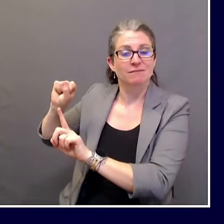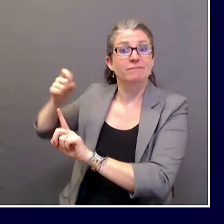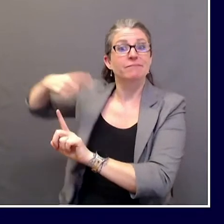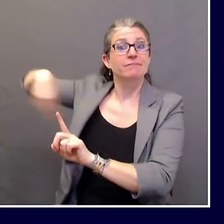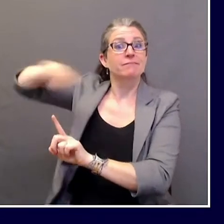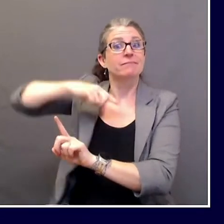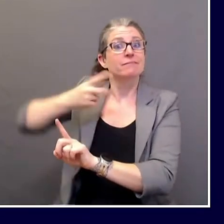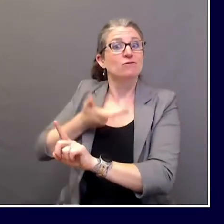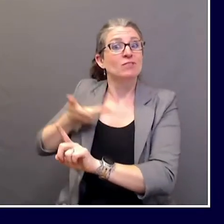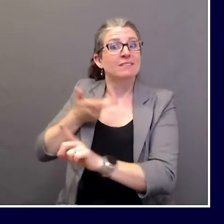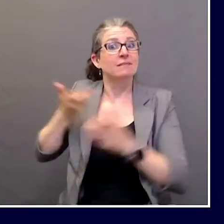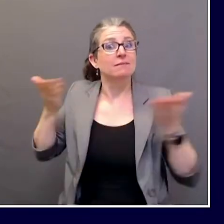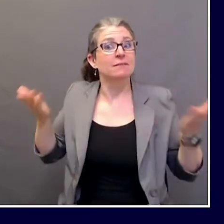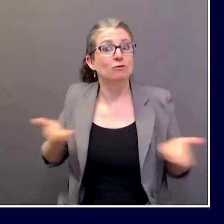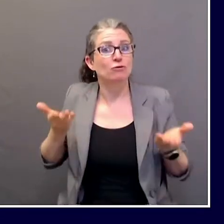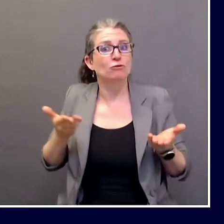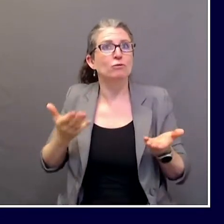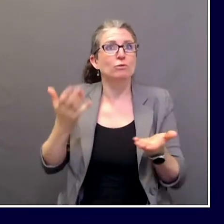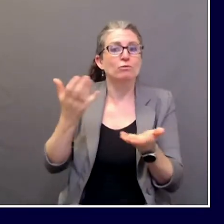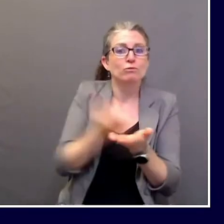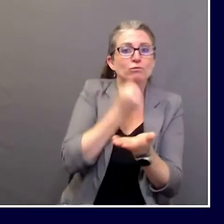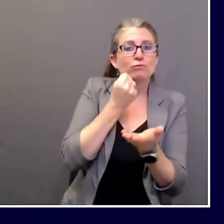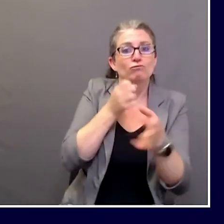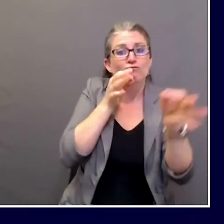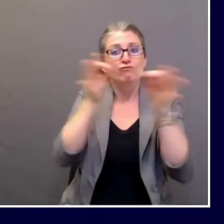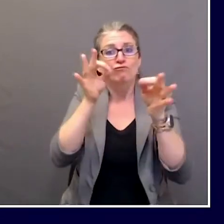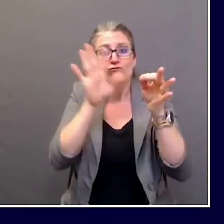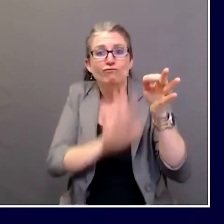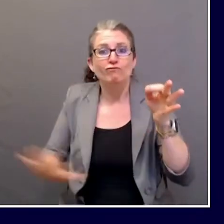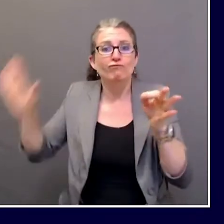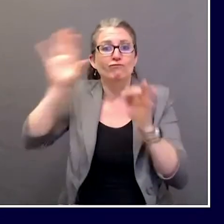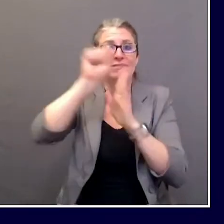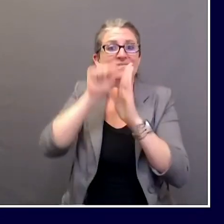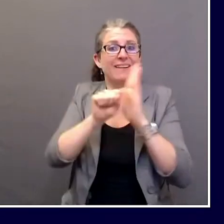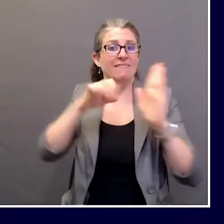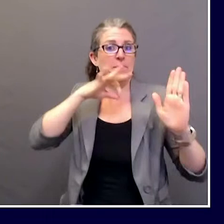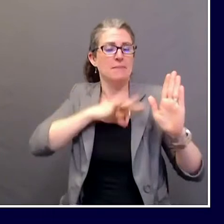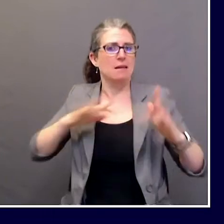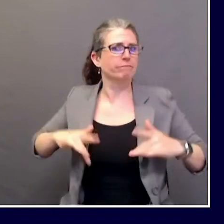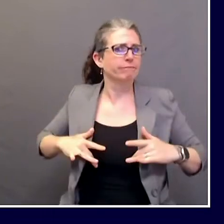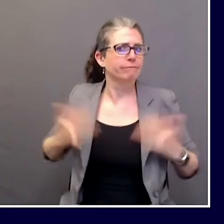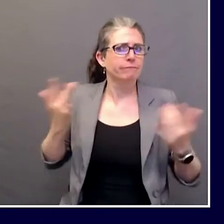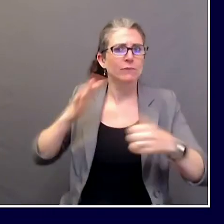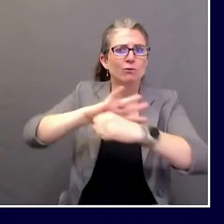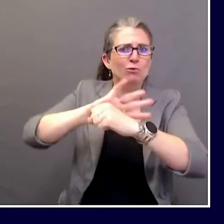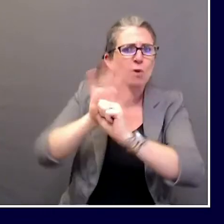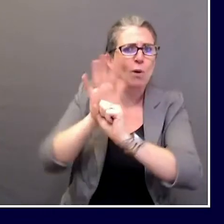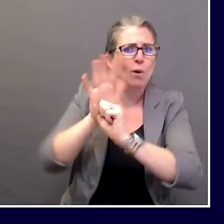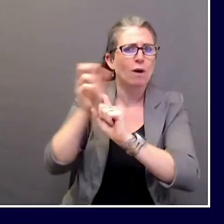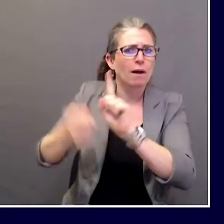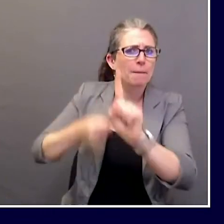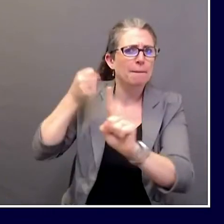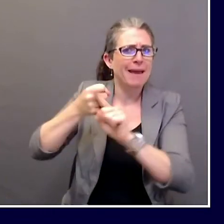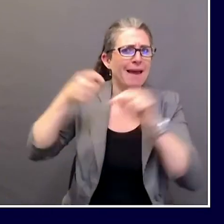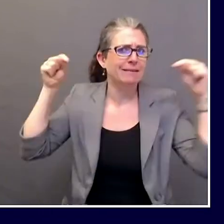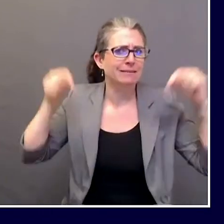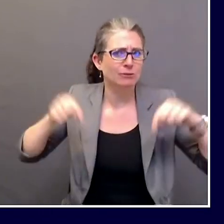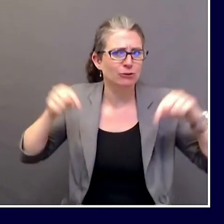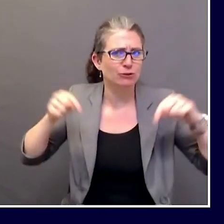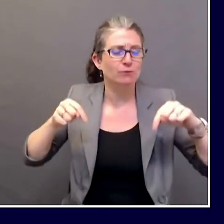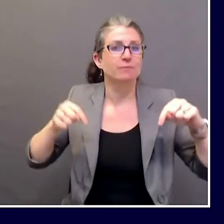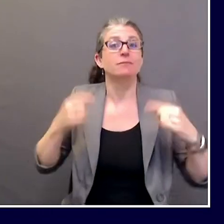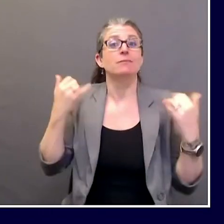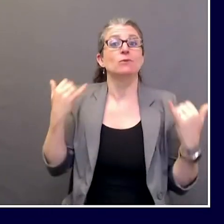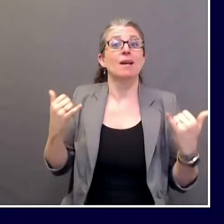are happy to be with you to talk about where we are with respect to COVID-19 for the entire state of Maine for today,